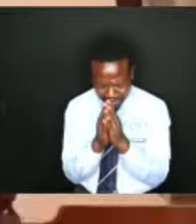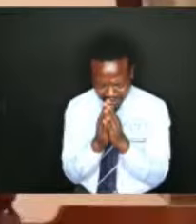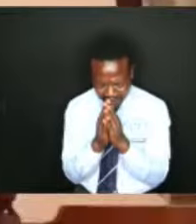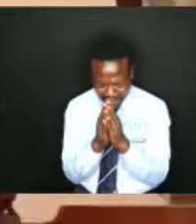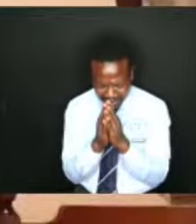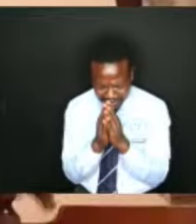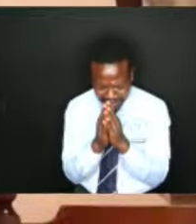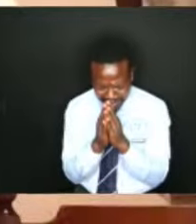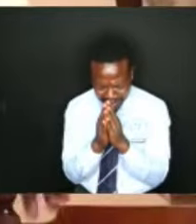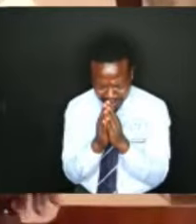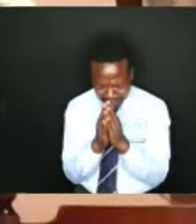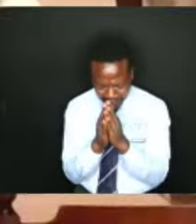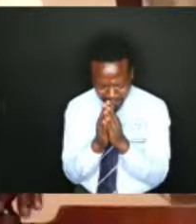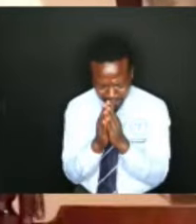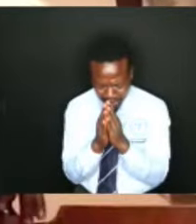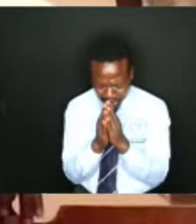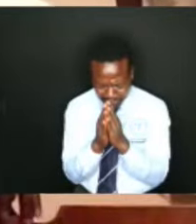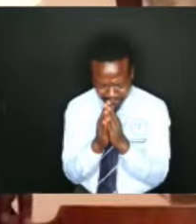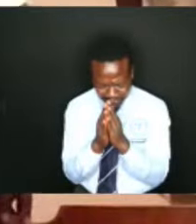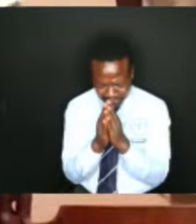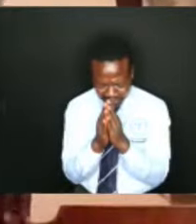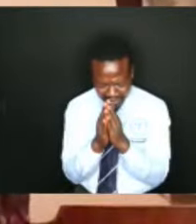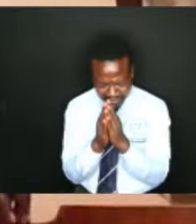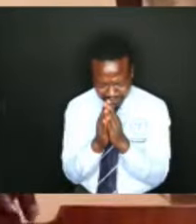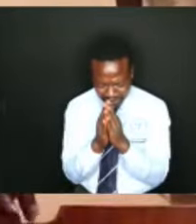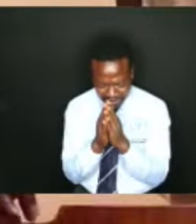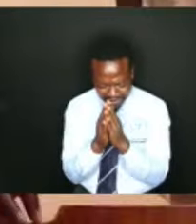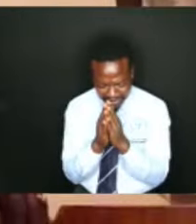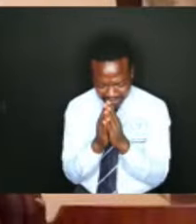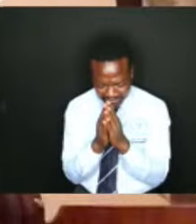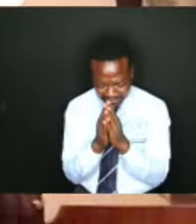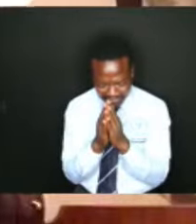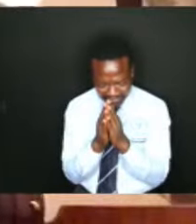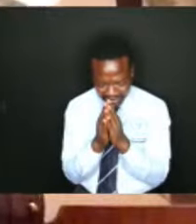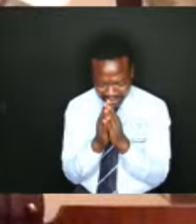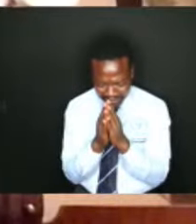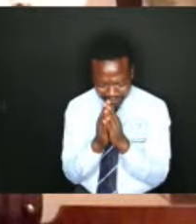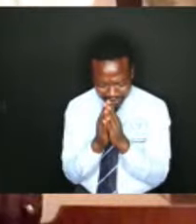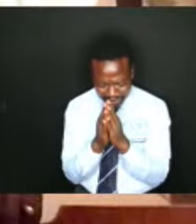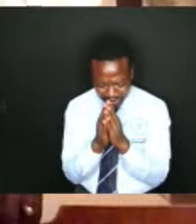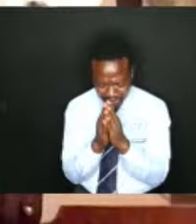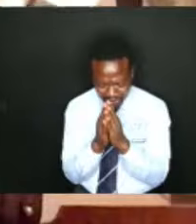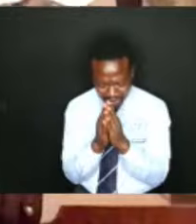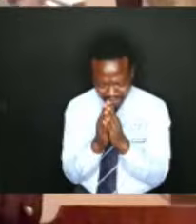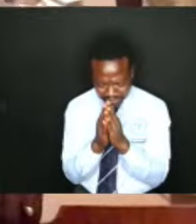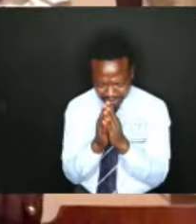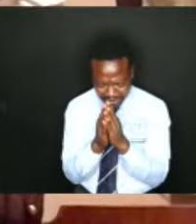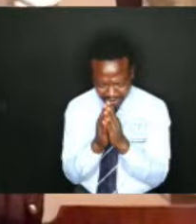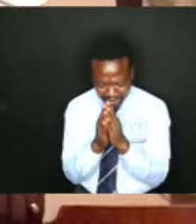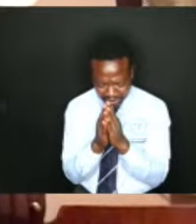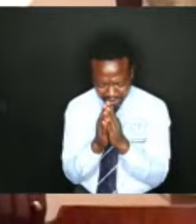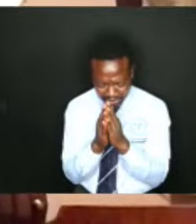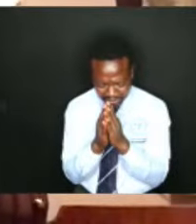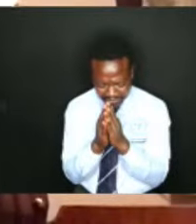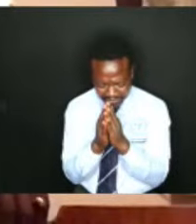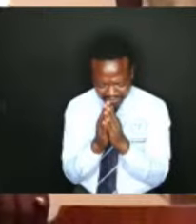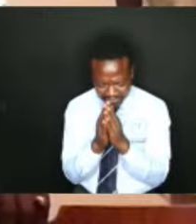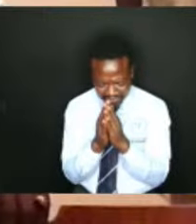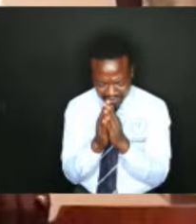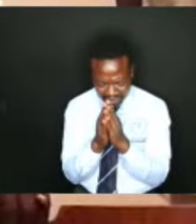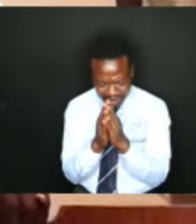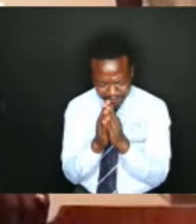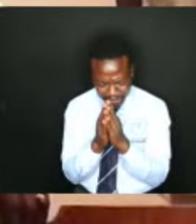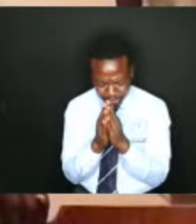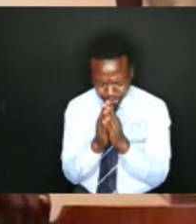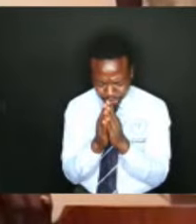you are, come before the Lord. Every bitterness in your heart, just speak to the